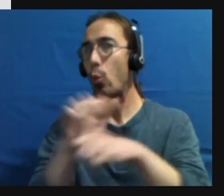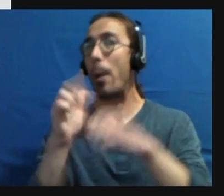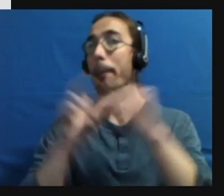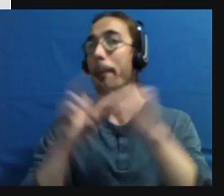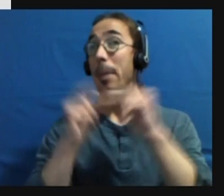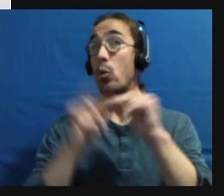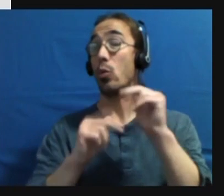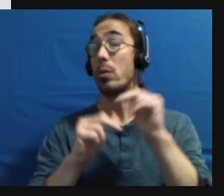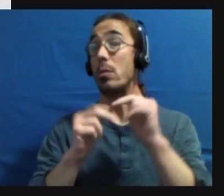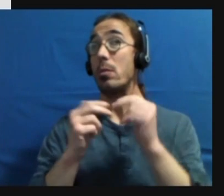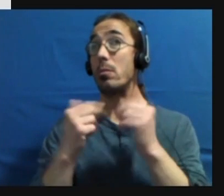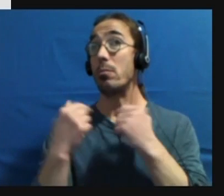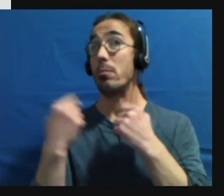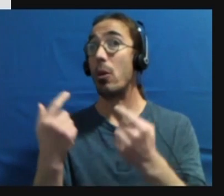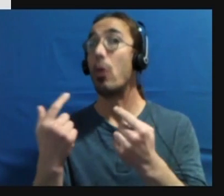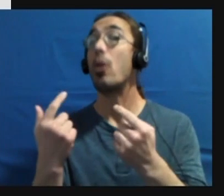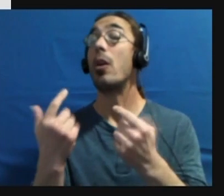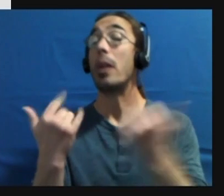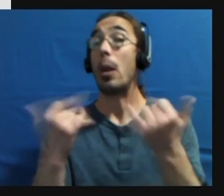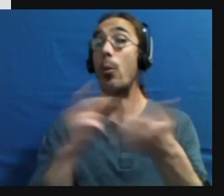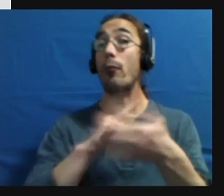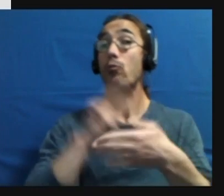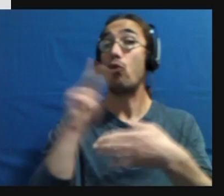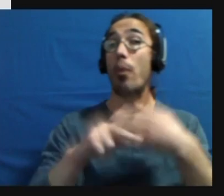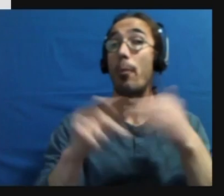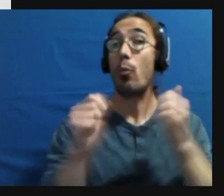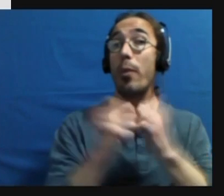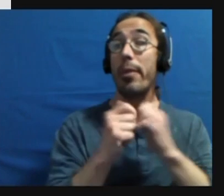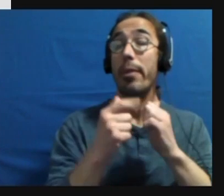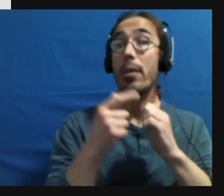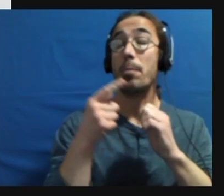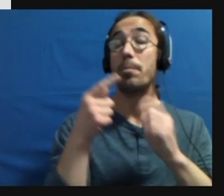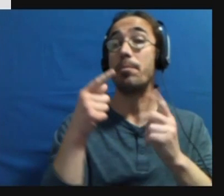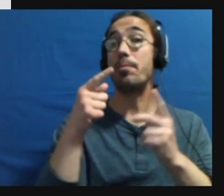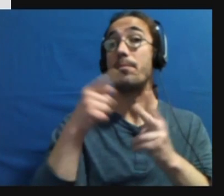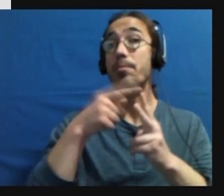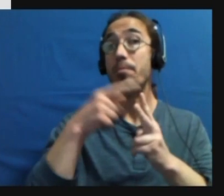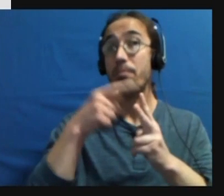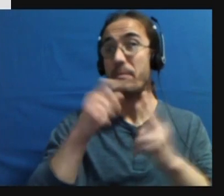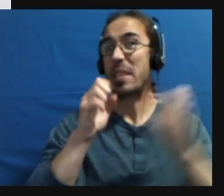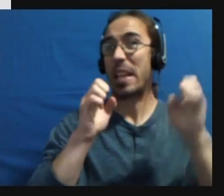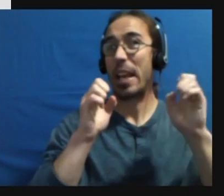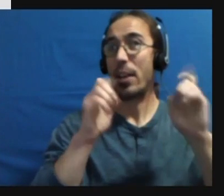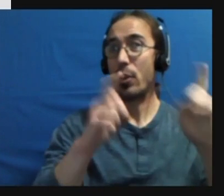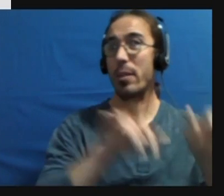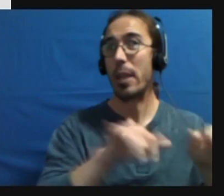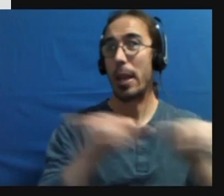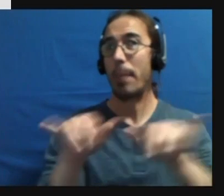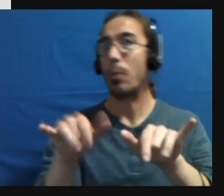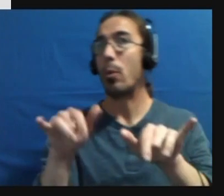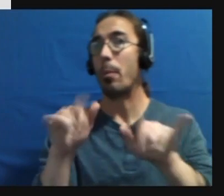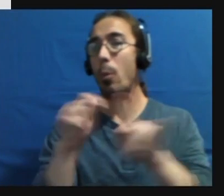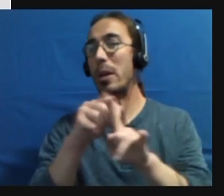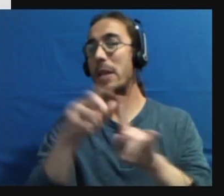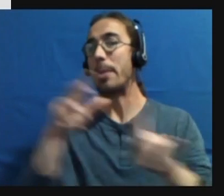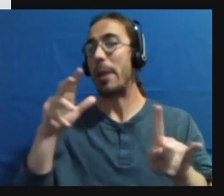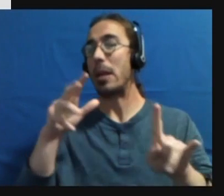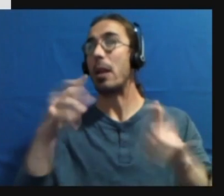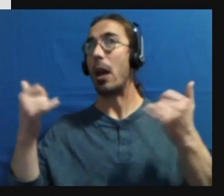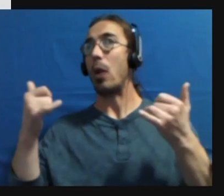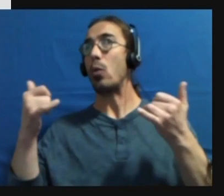programming by. Right now, we have programming with in education, but we are expanding